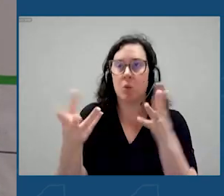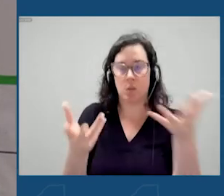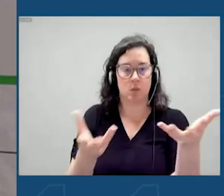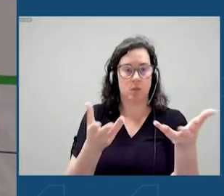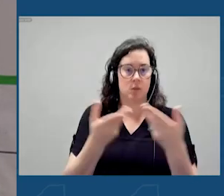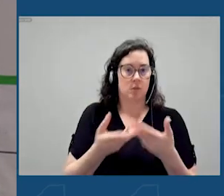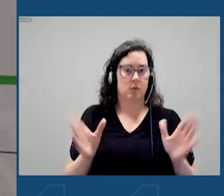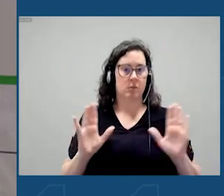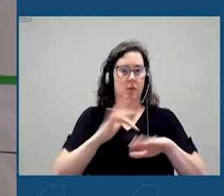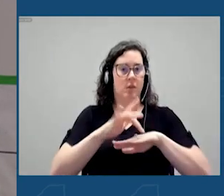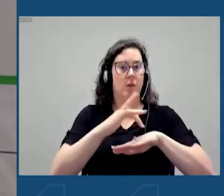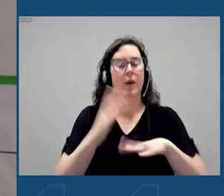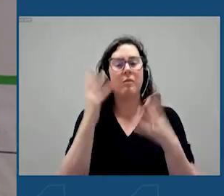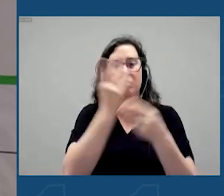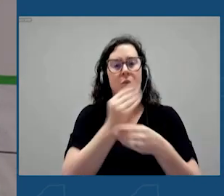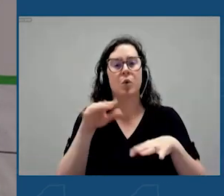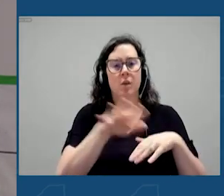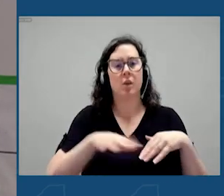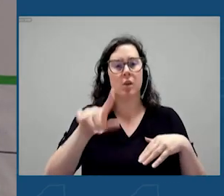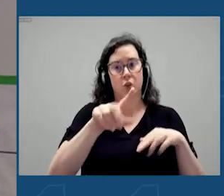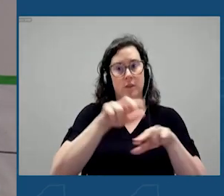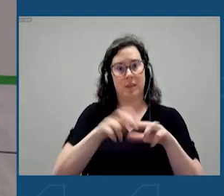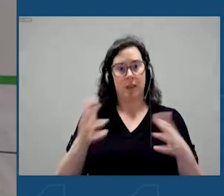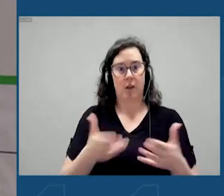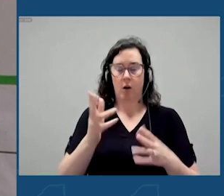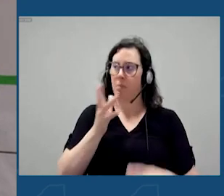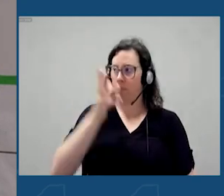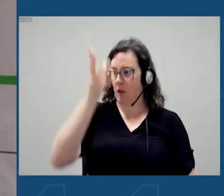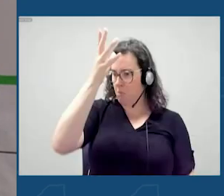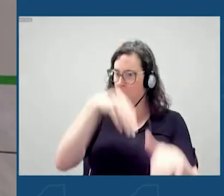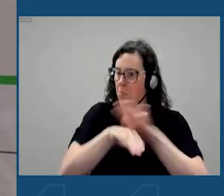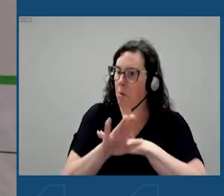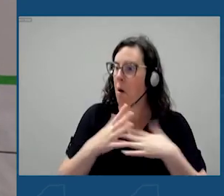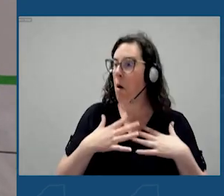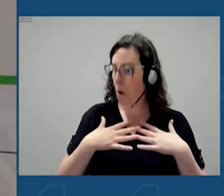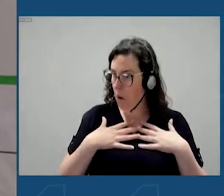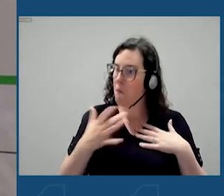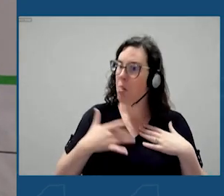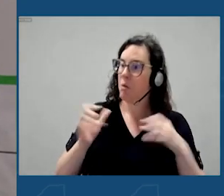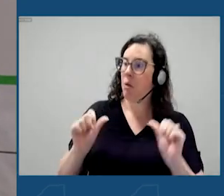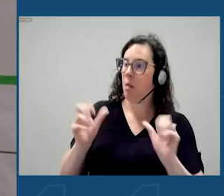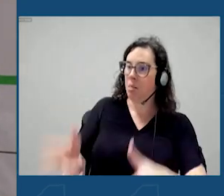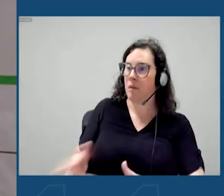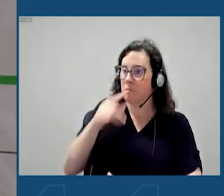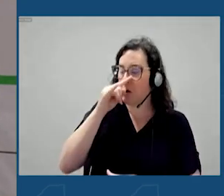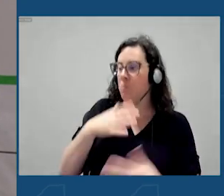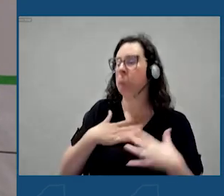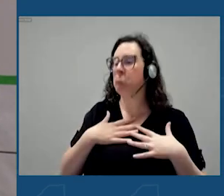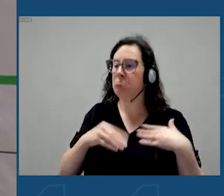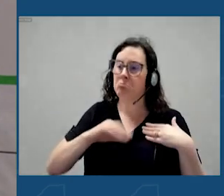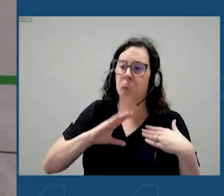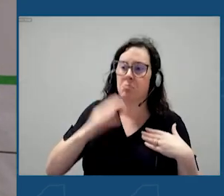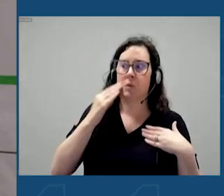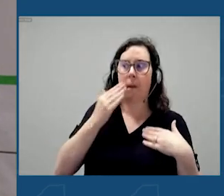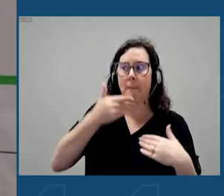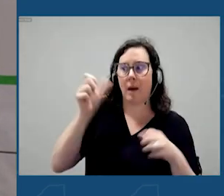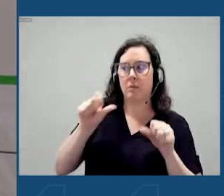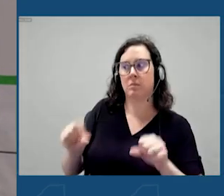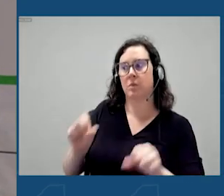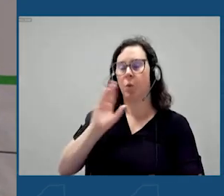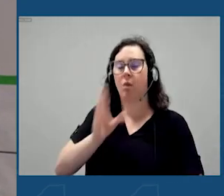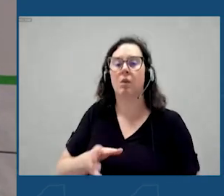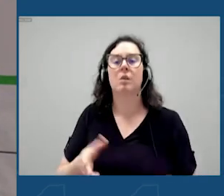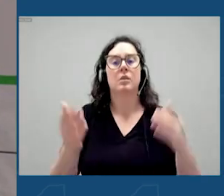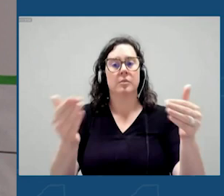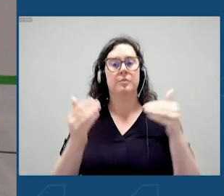the one you're sitting in, where parents can feel good about leaving their child and know that they're getting the best possible care. Our schools are filled with